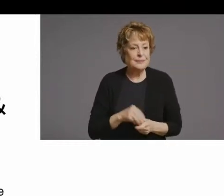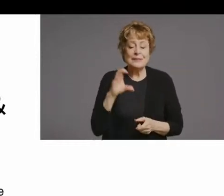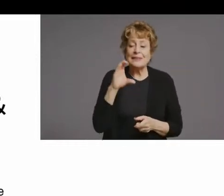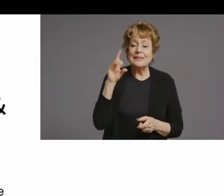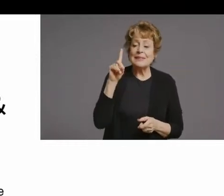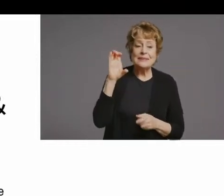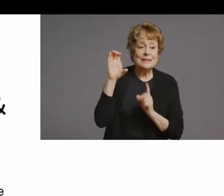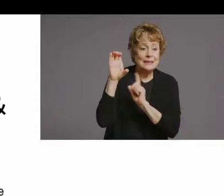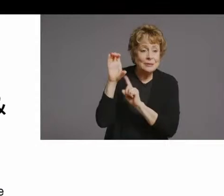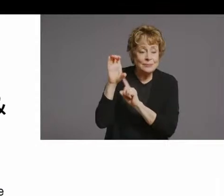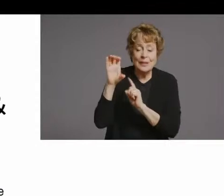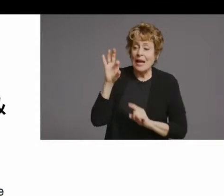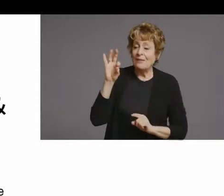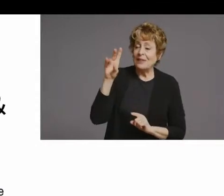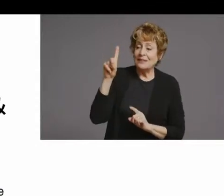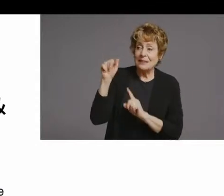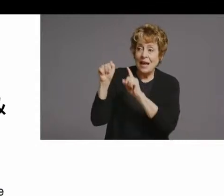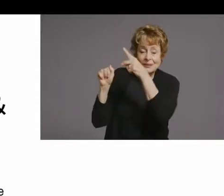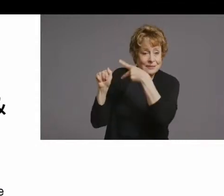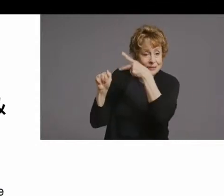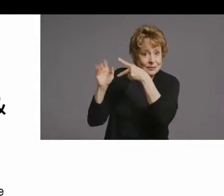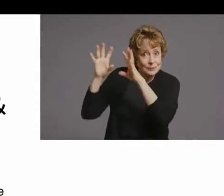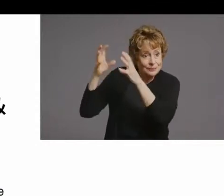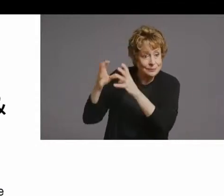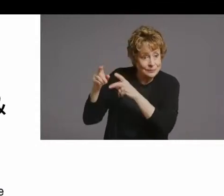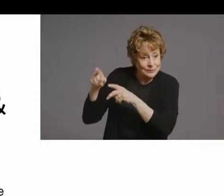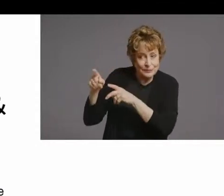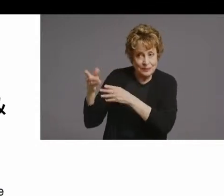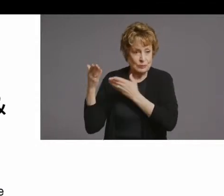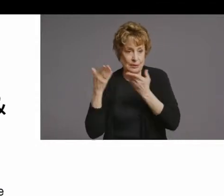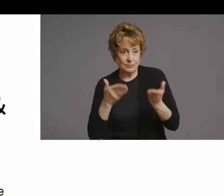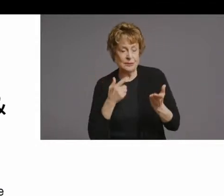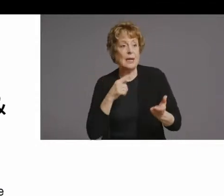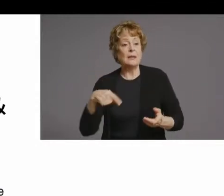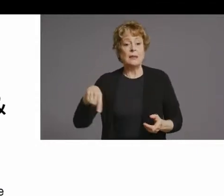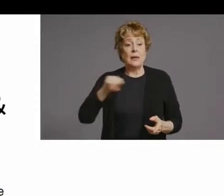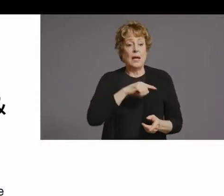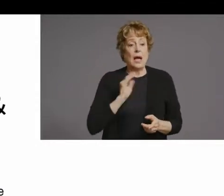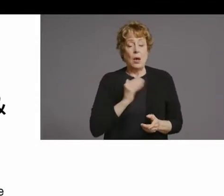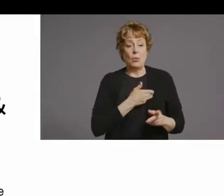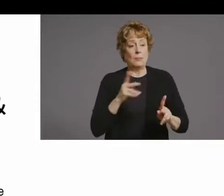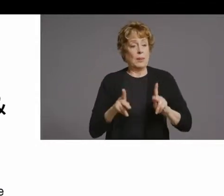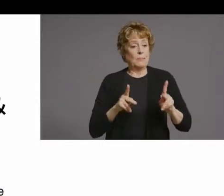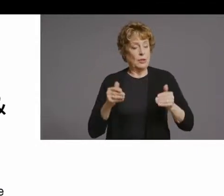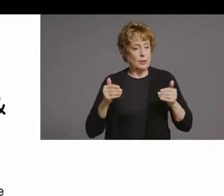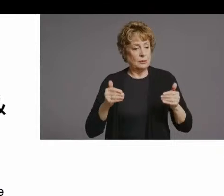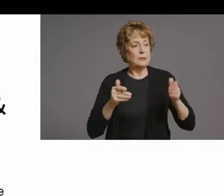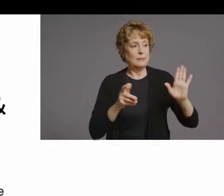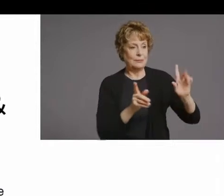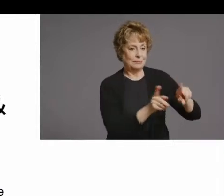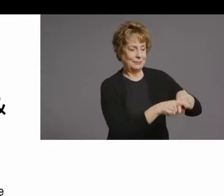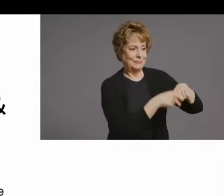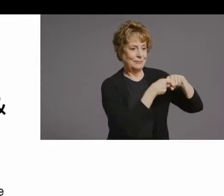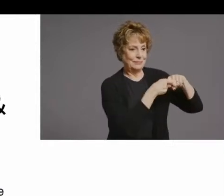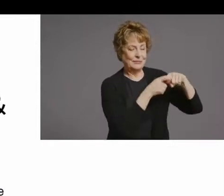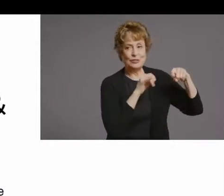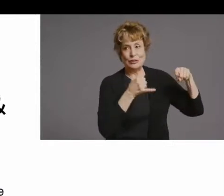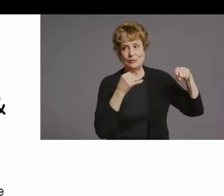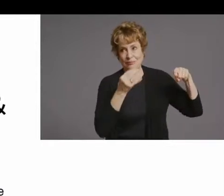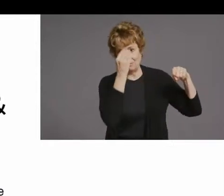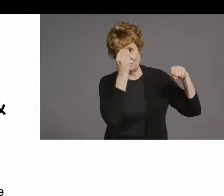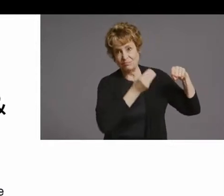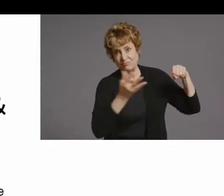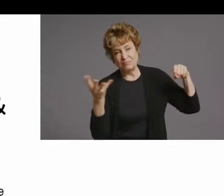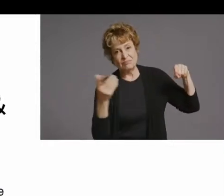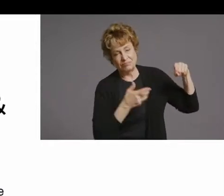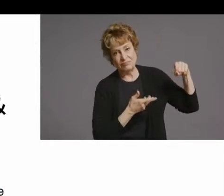recommendations, ADHS is recommending that our providers pause using the Johnson & Johnson vaccine.